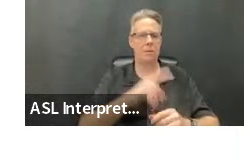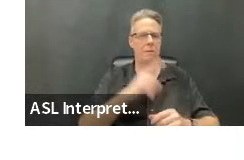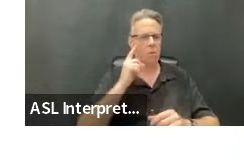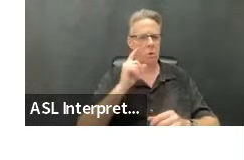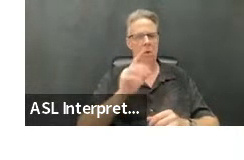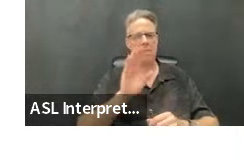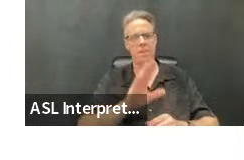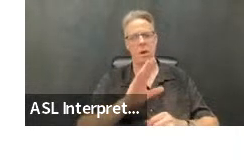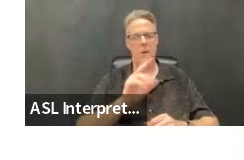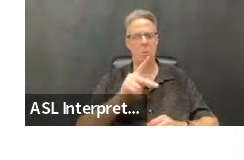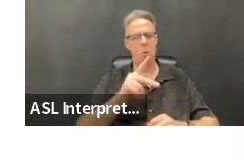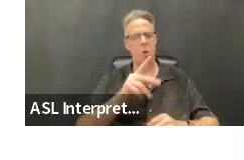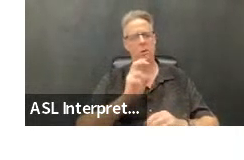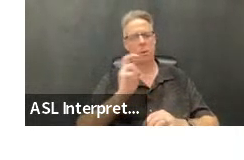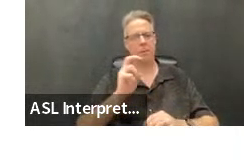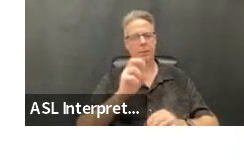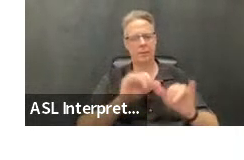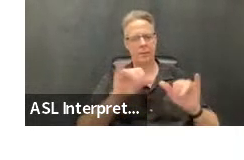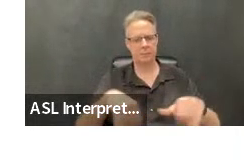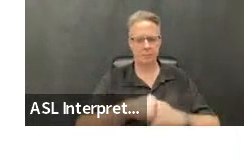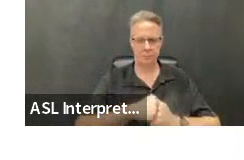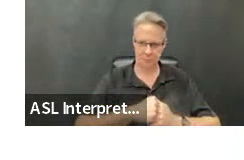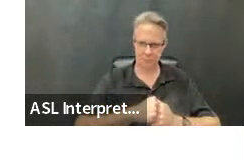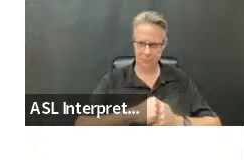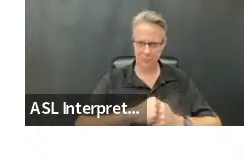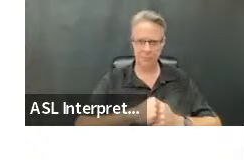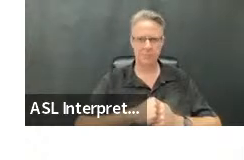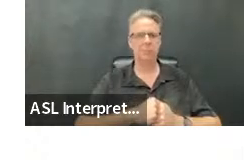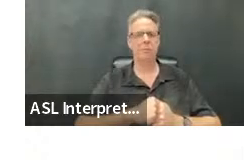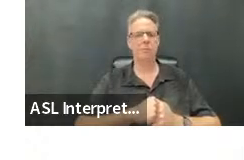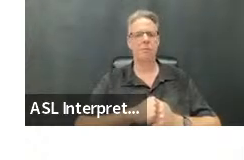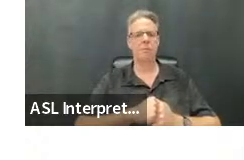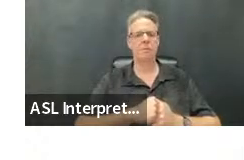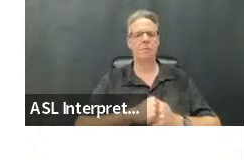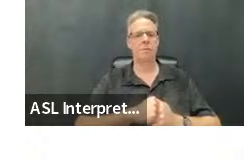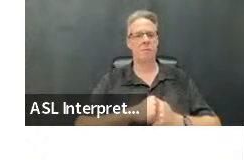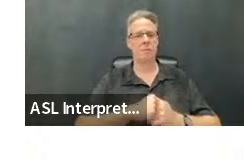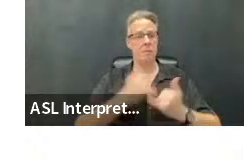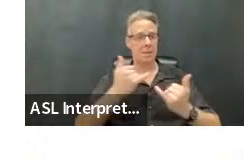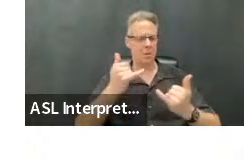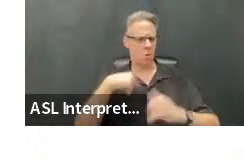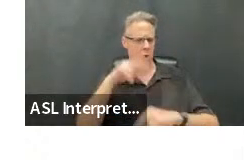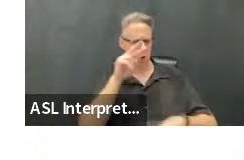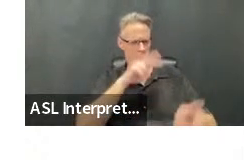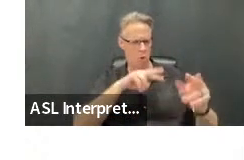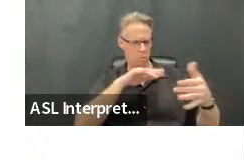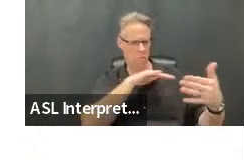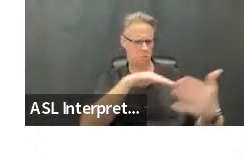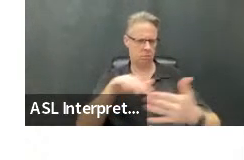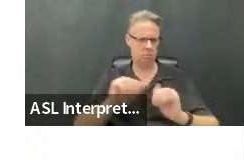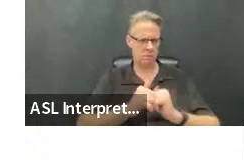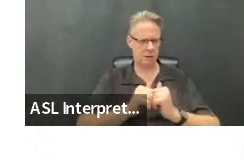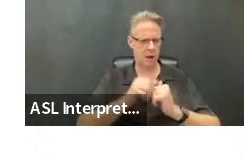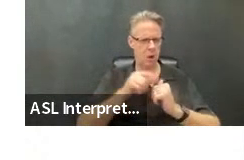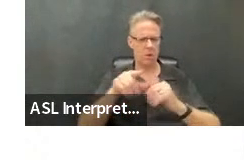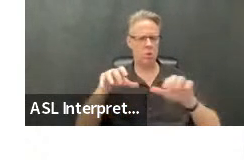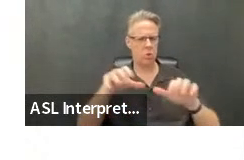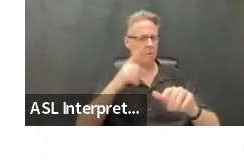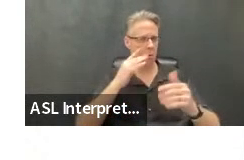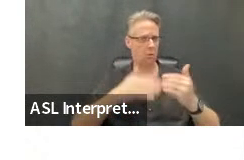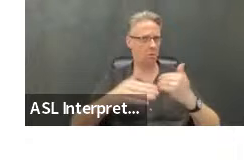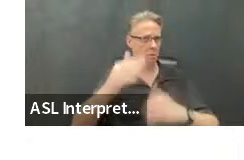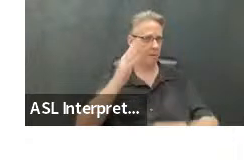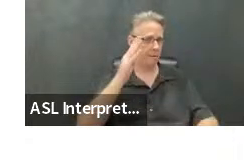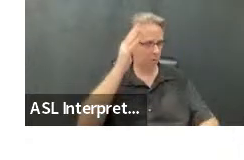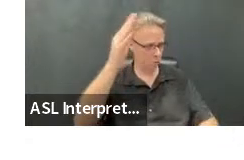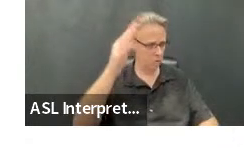TriMet system. When we look at how folks are accessing this transit investment in the future, it's